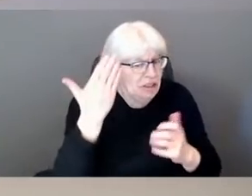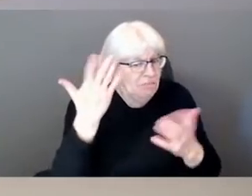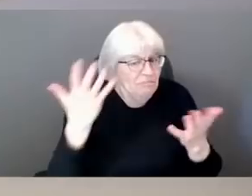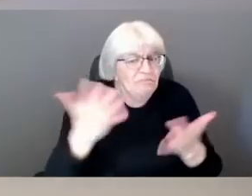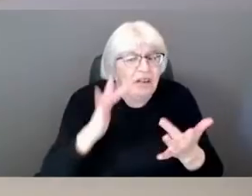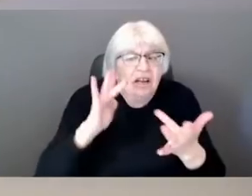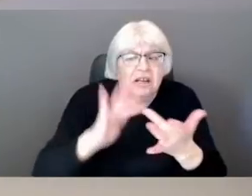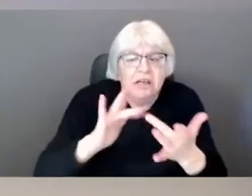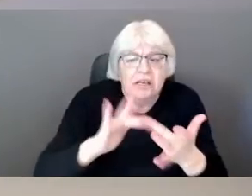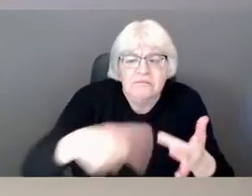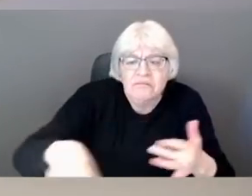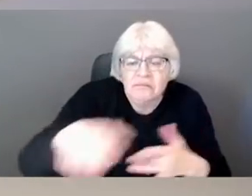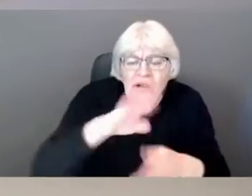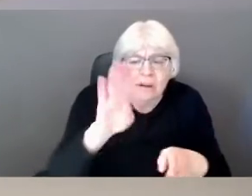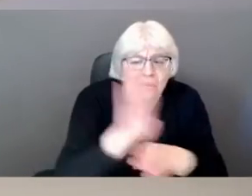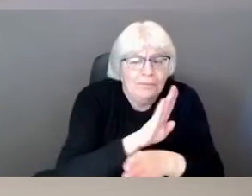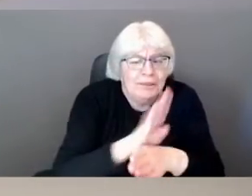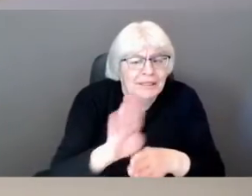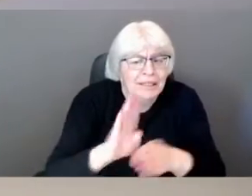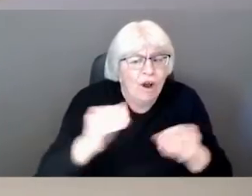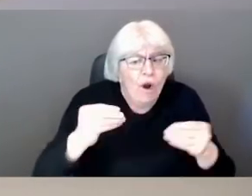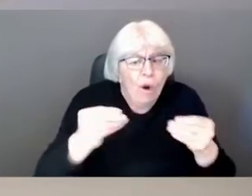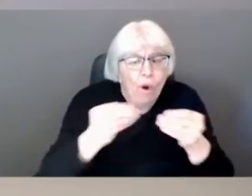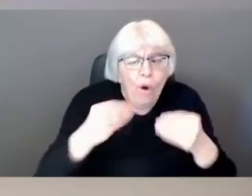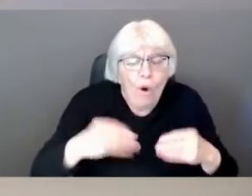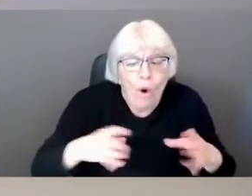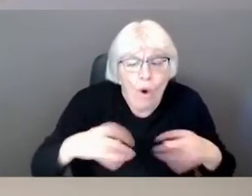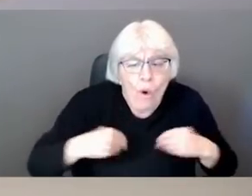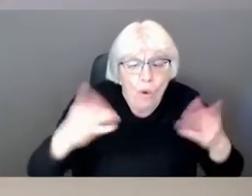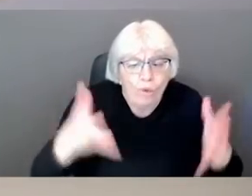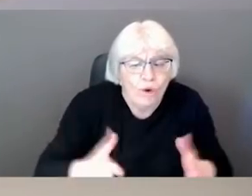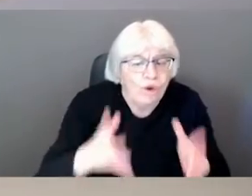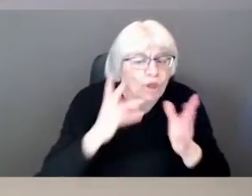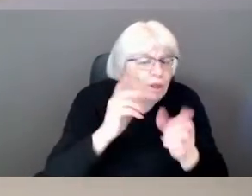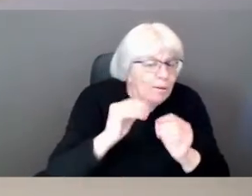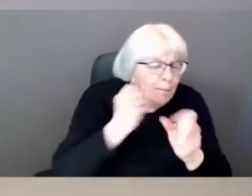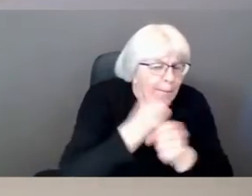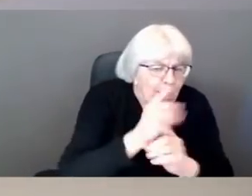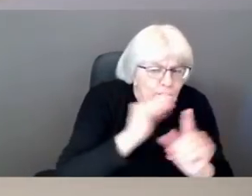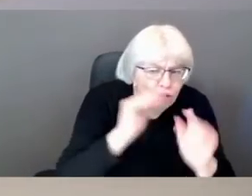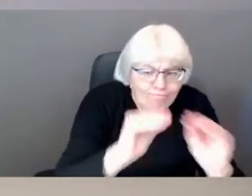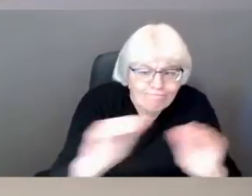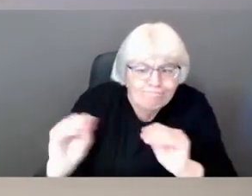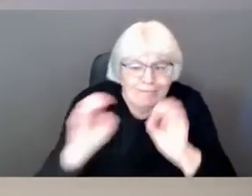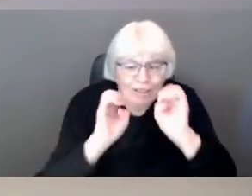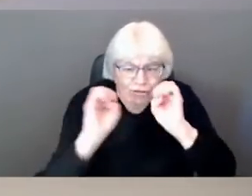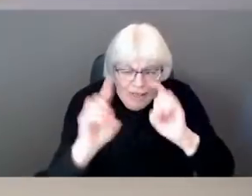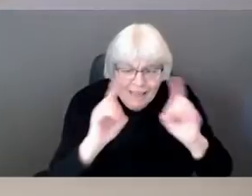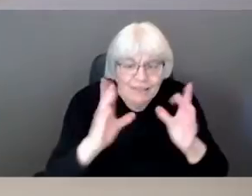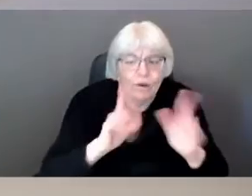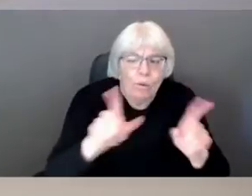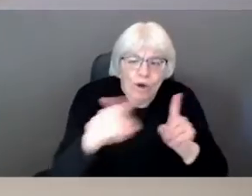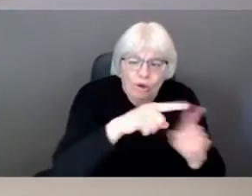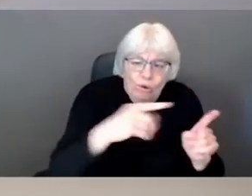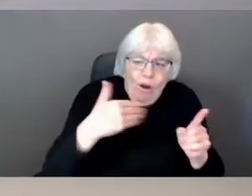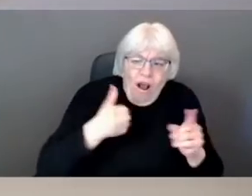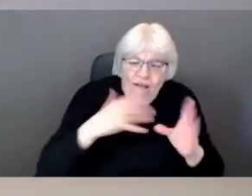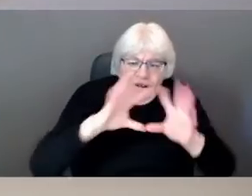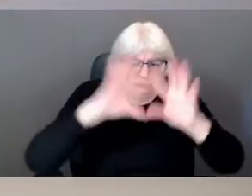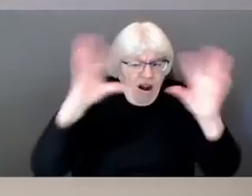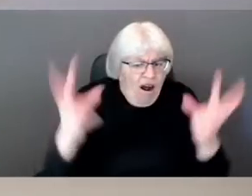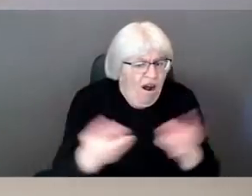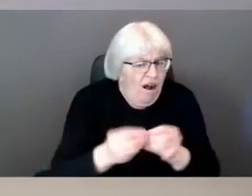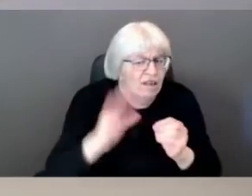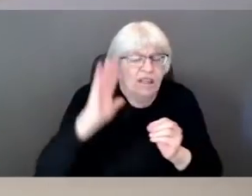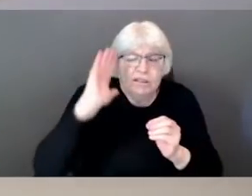and education really being the first component of that. But I think in general, it's gone very well. But if there's been